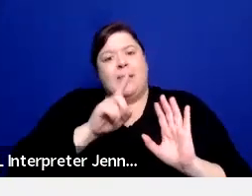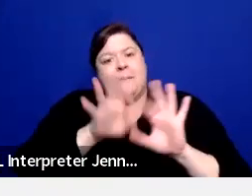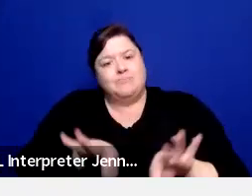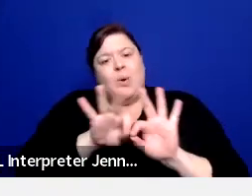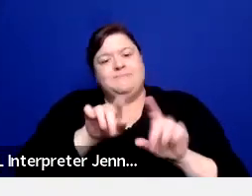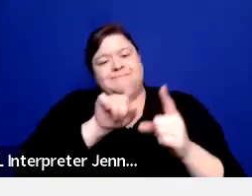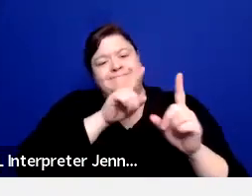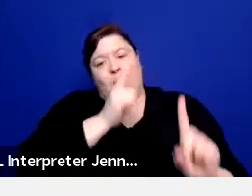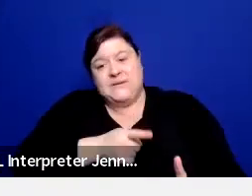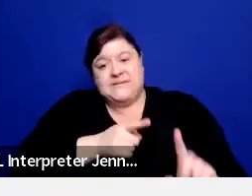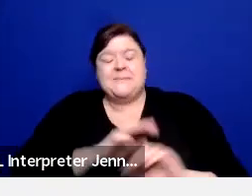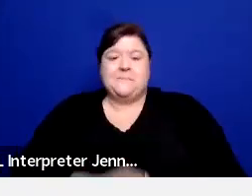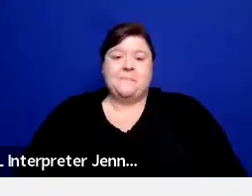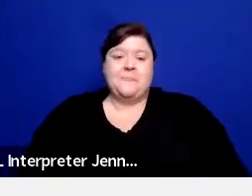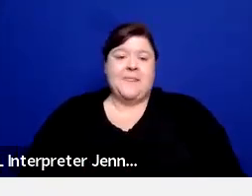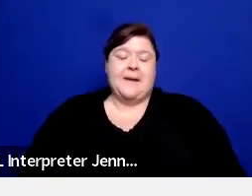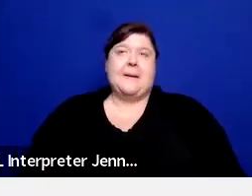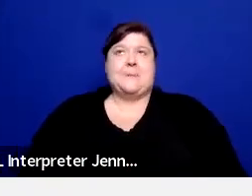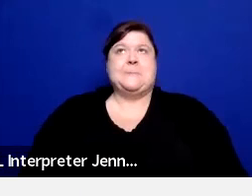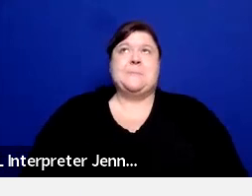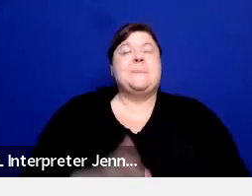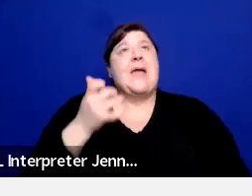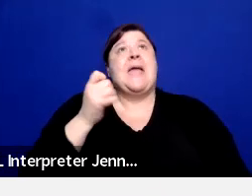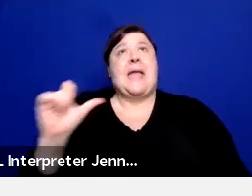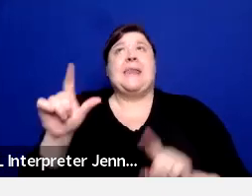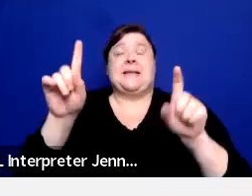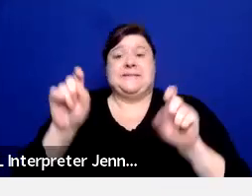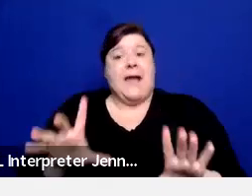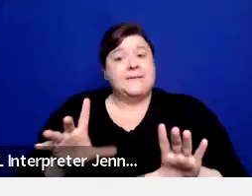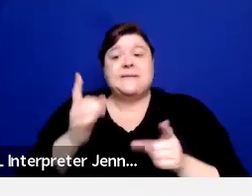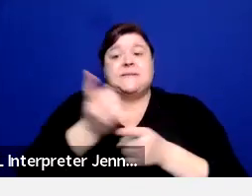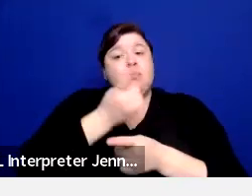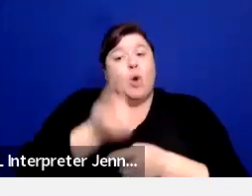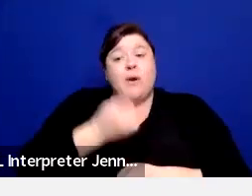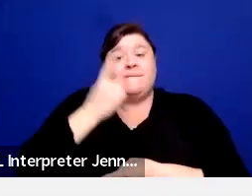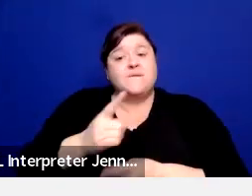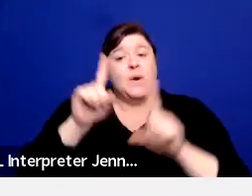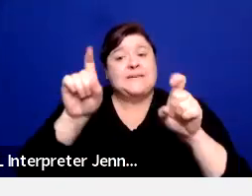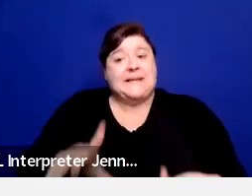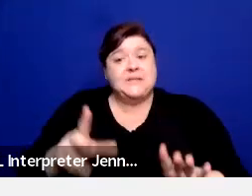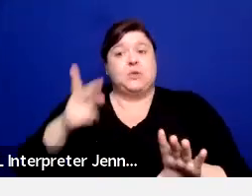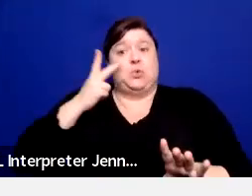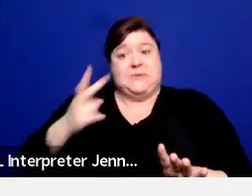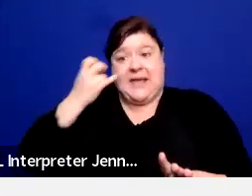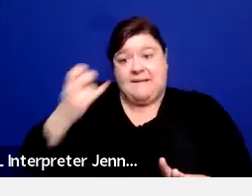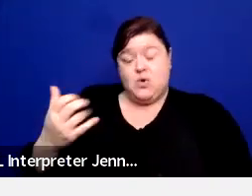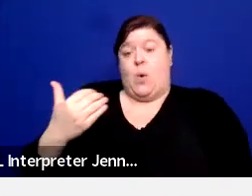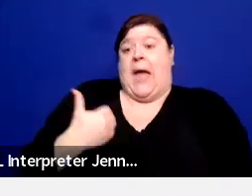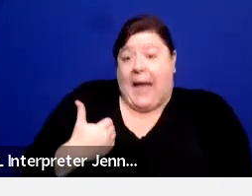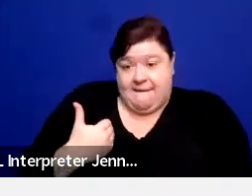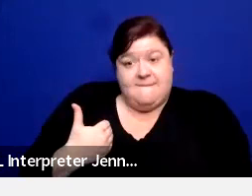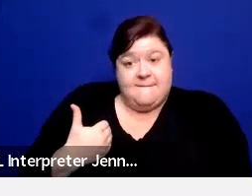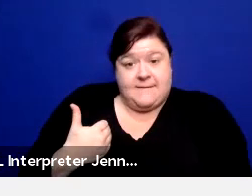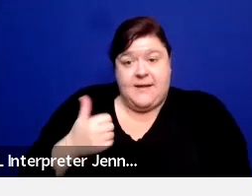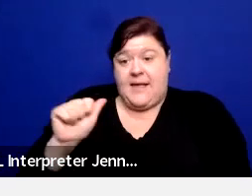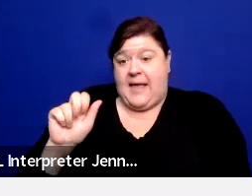points. There is any test is appropriate for testing to see if you have COVID. So an antigen test,